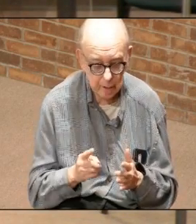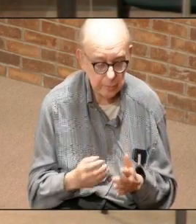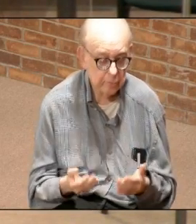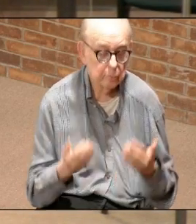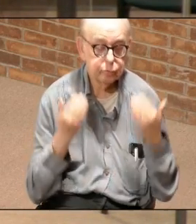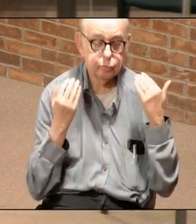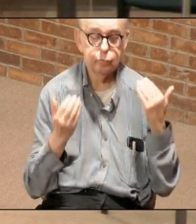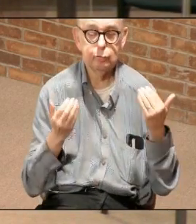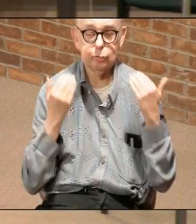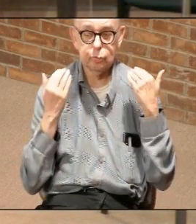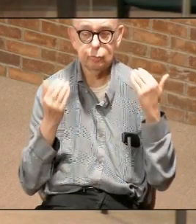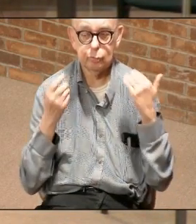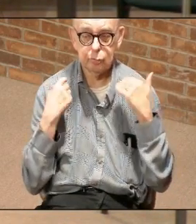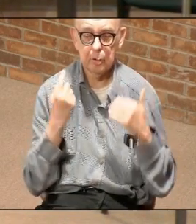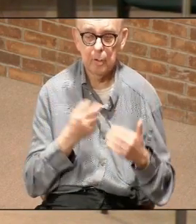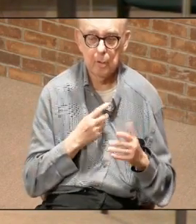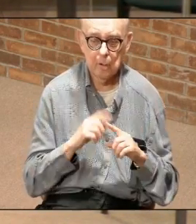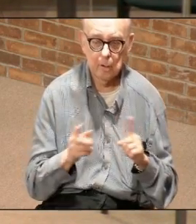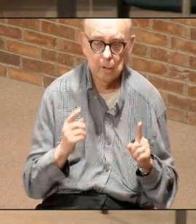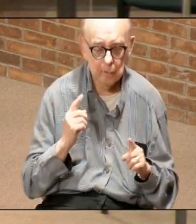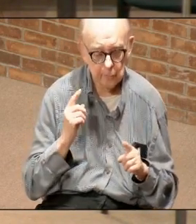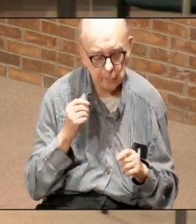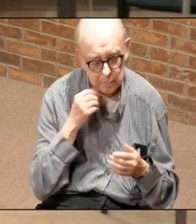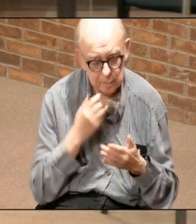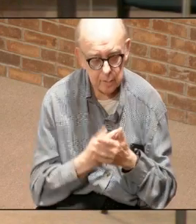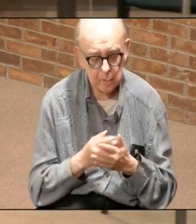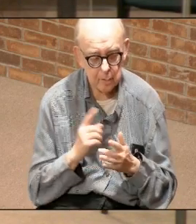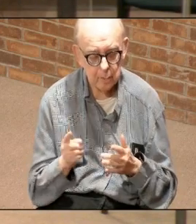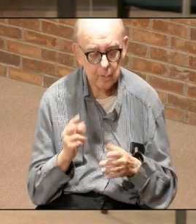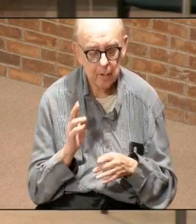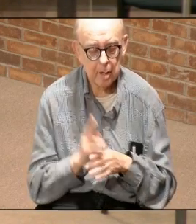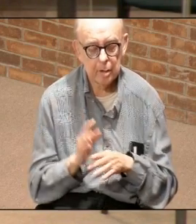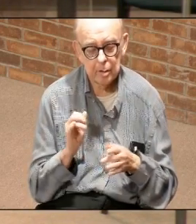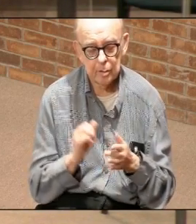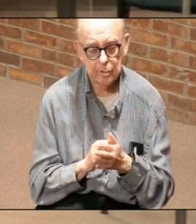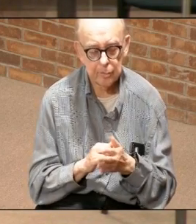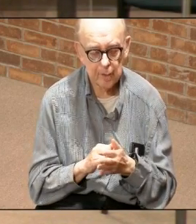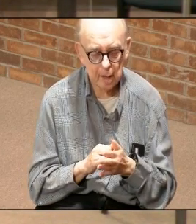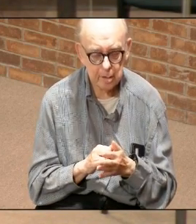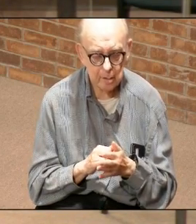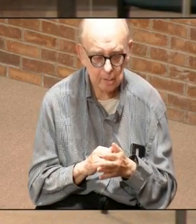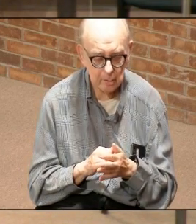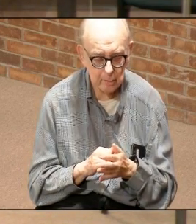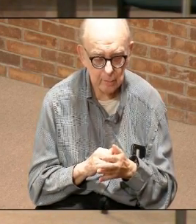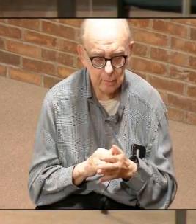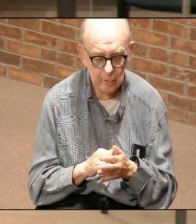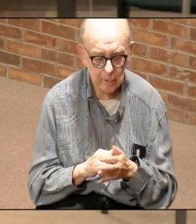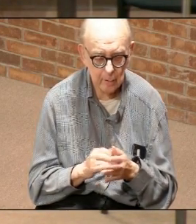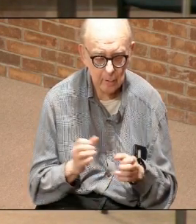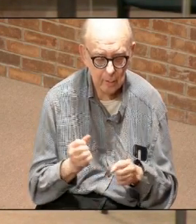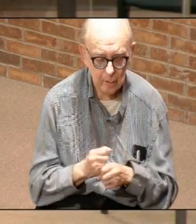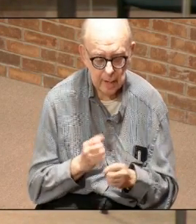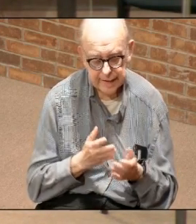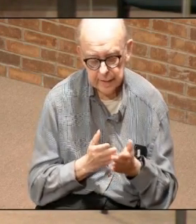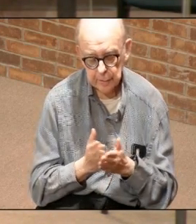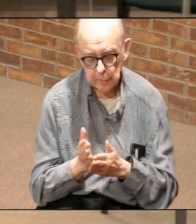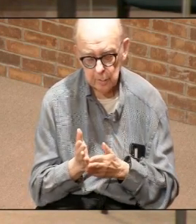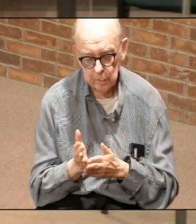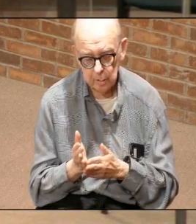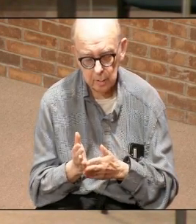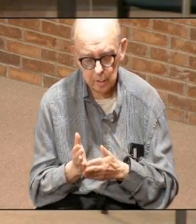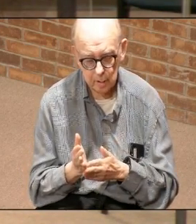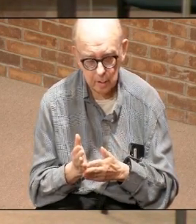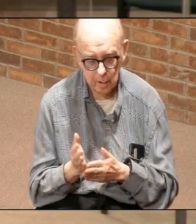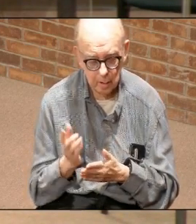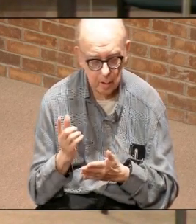us. But for her, she used that to get through